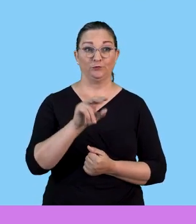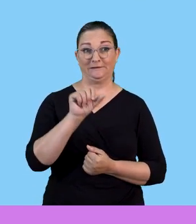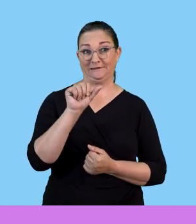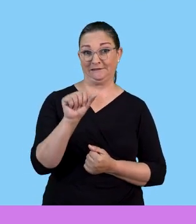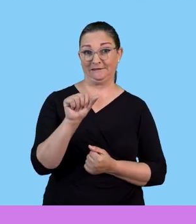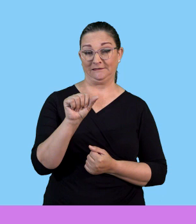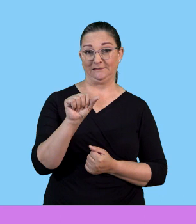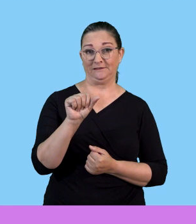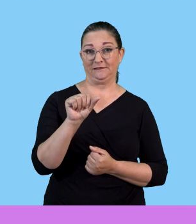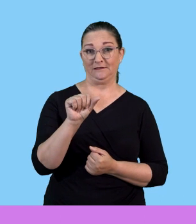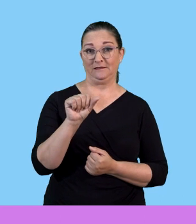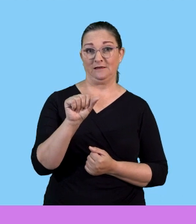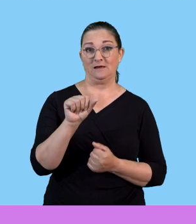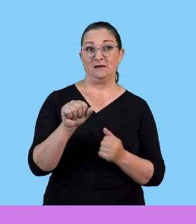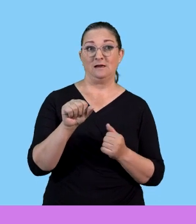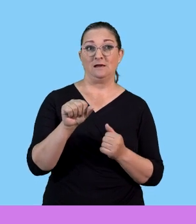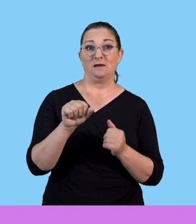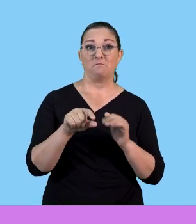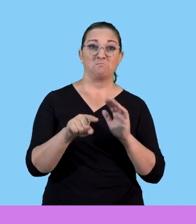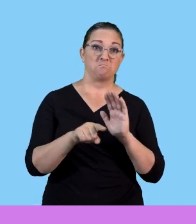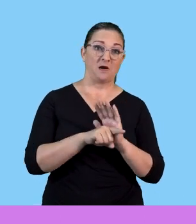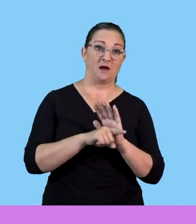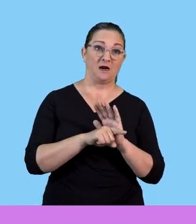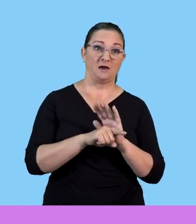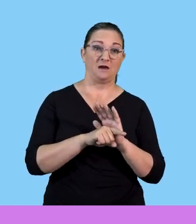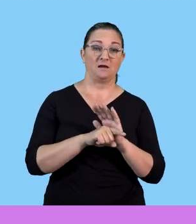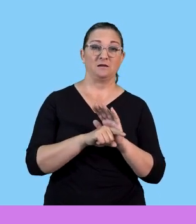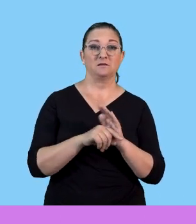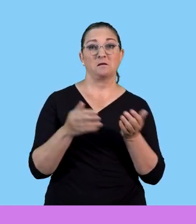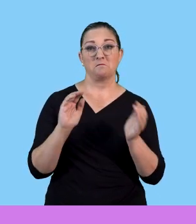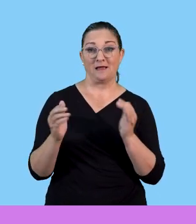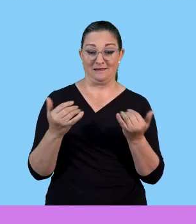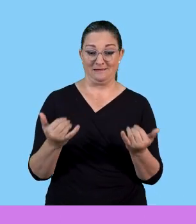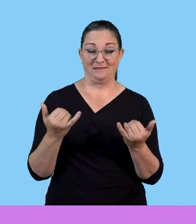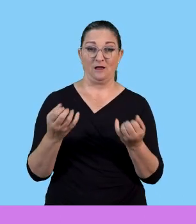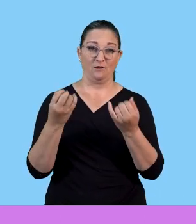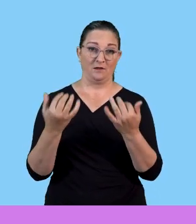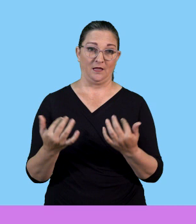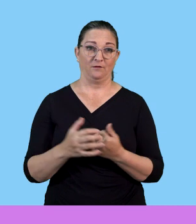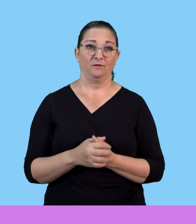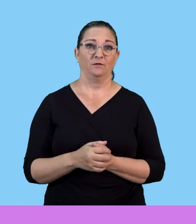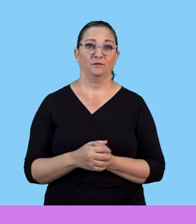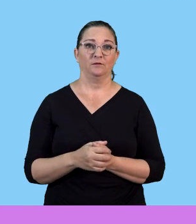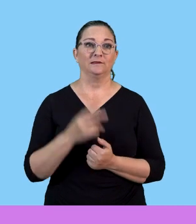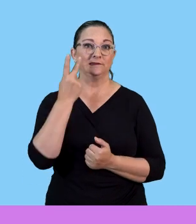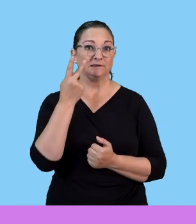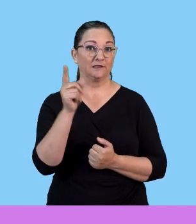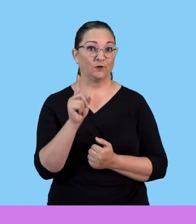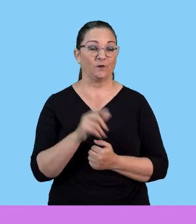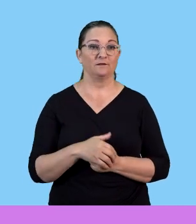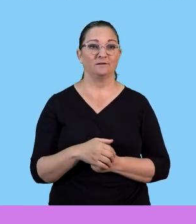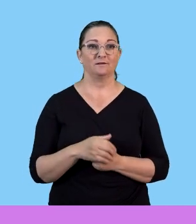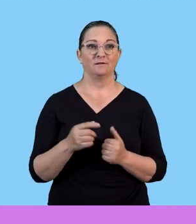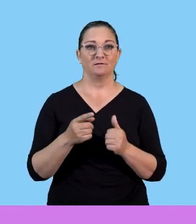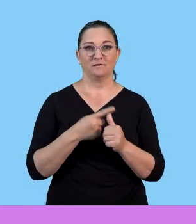It's going to be the 26,000 minus the balance in her account now, and then